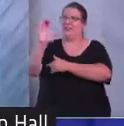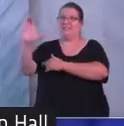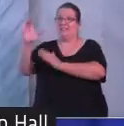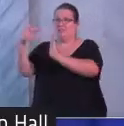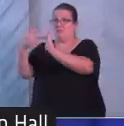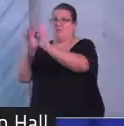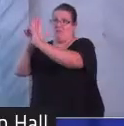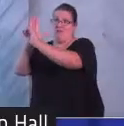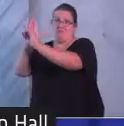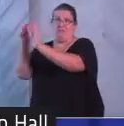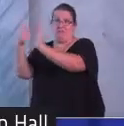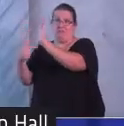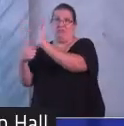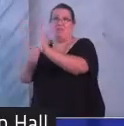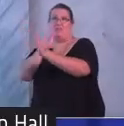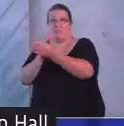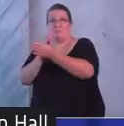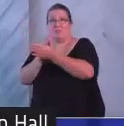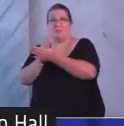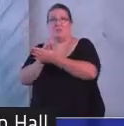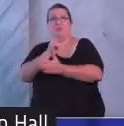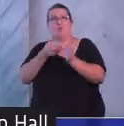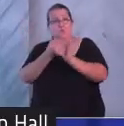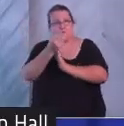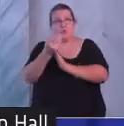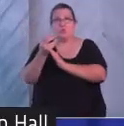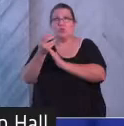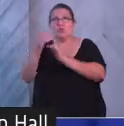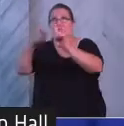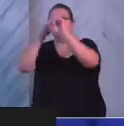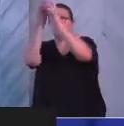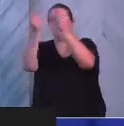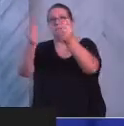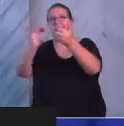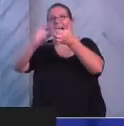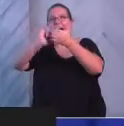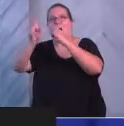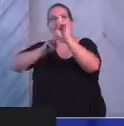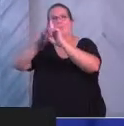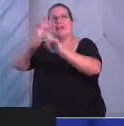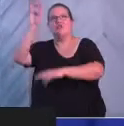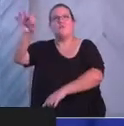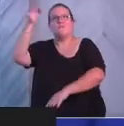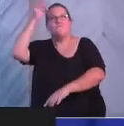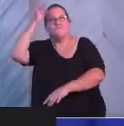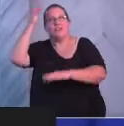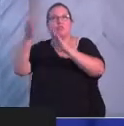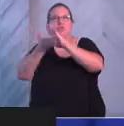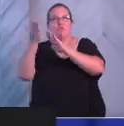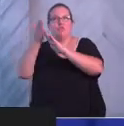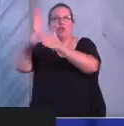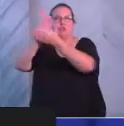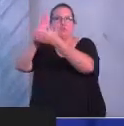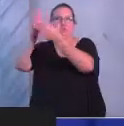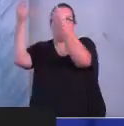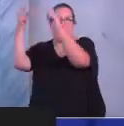is about the truth and reconciliation as it relates to the federally run schools and what happened.